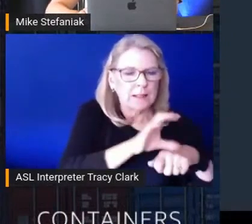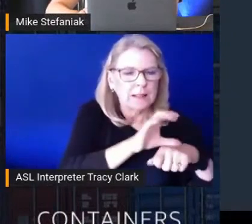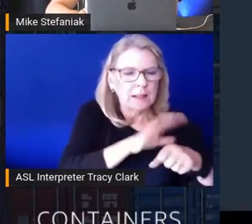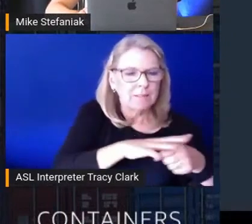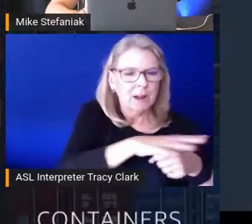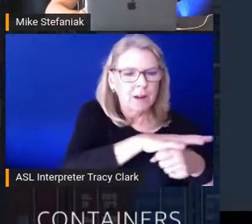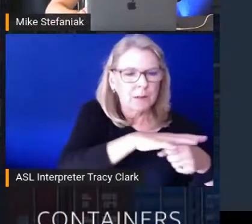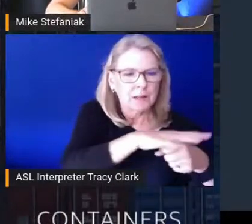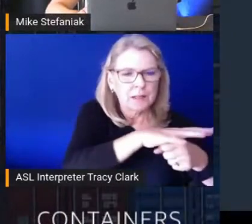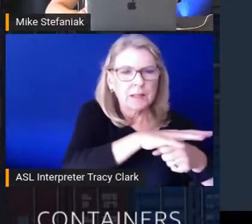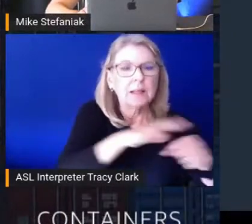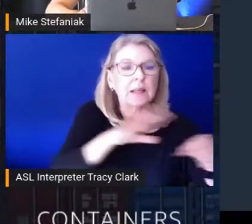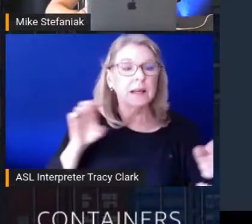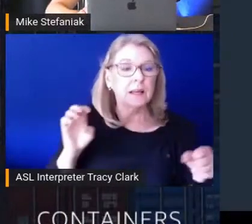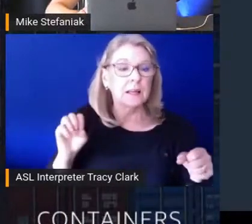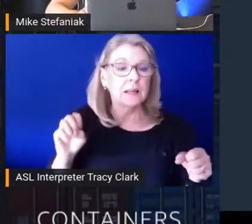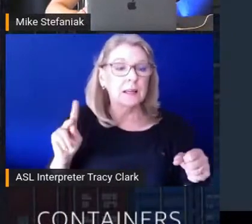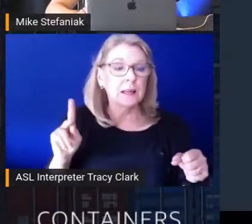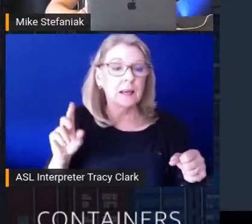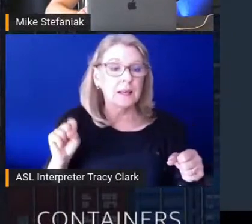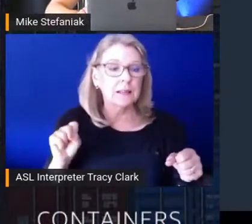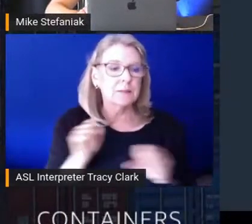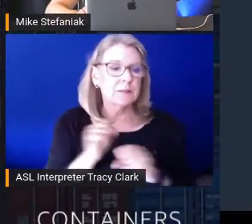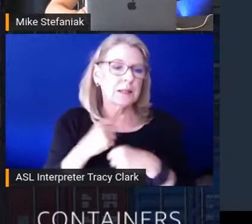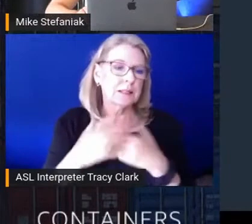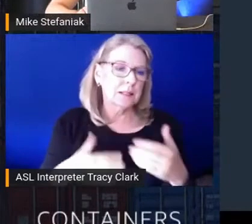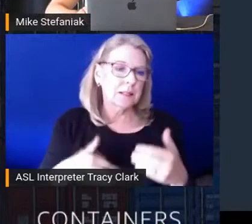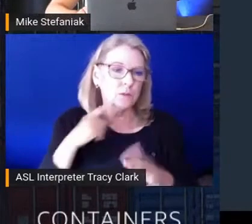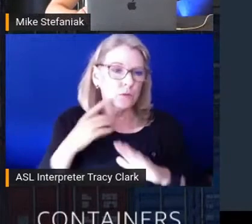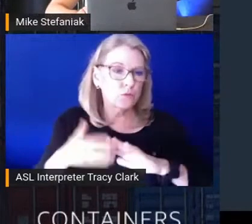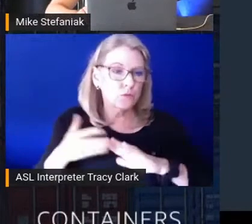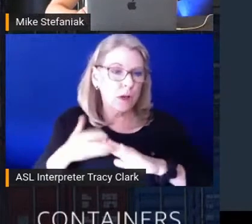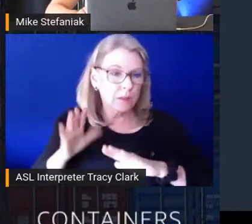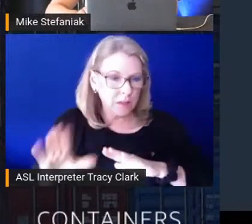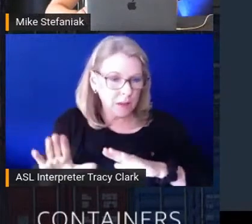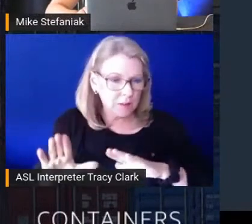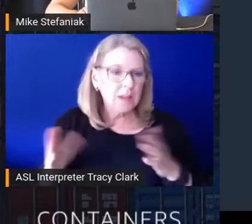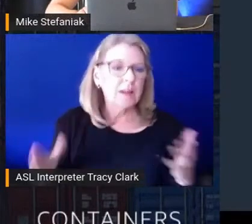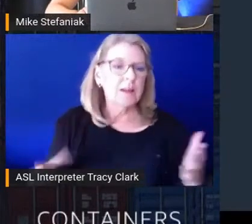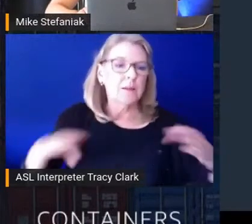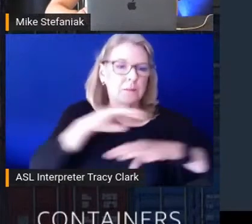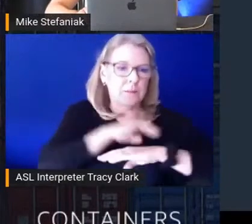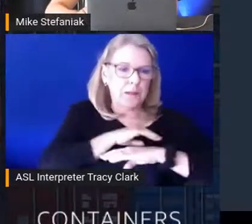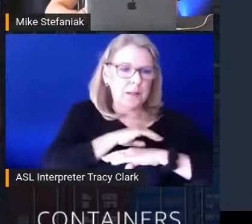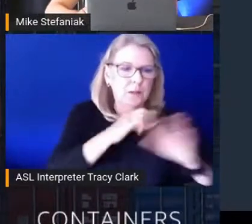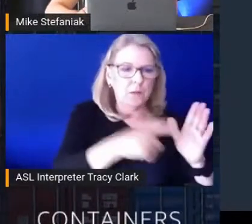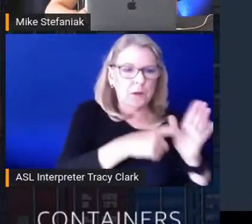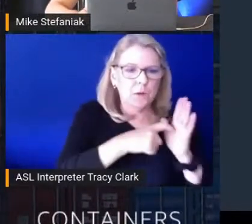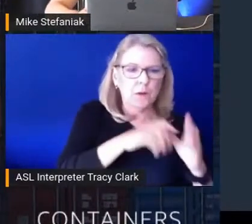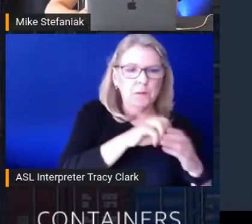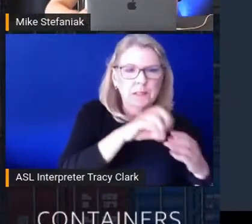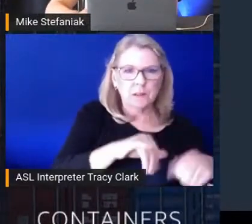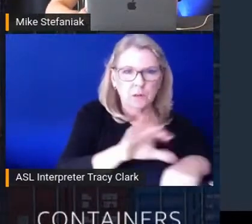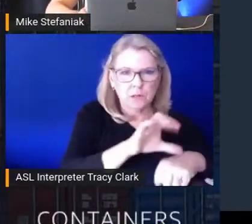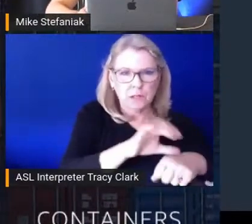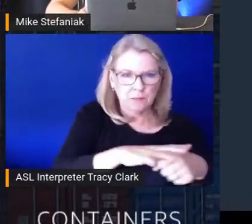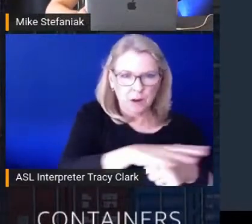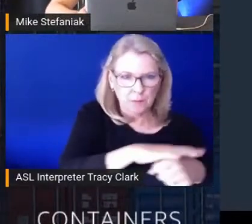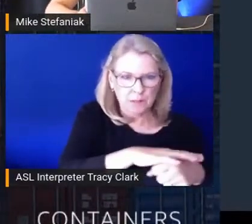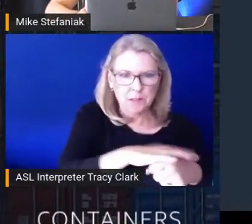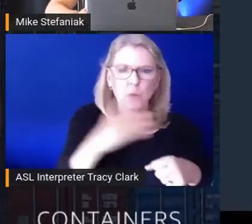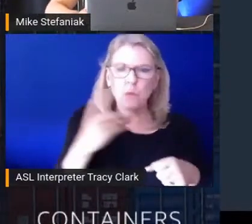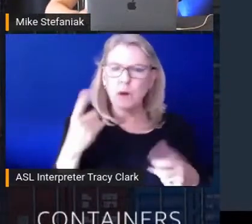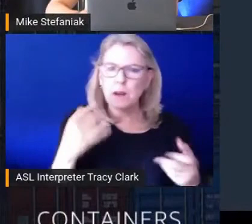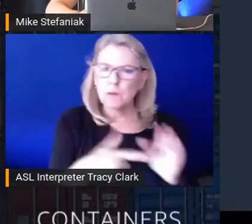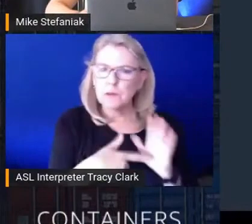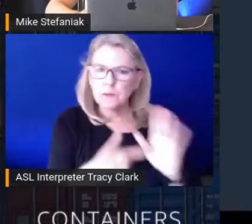and meet the compliance requirements in those environments. The one I want to highlight here is FedRAMP and FedRAMP High. We achieved that compliance earlier this